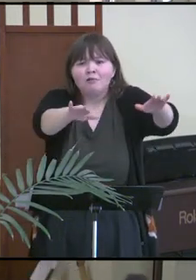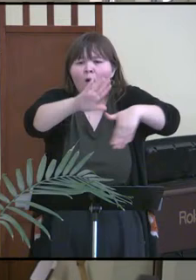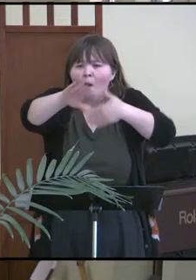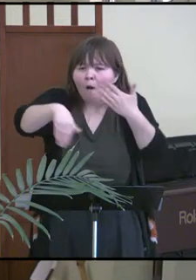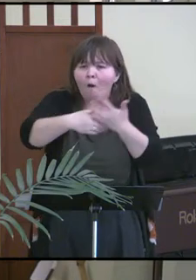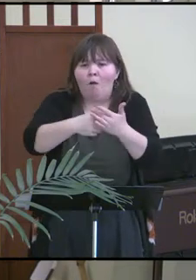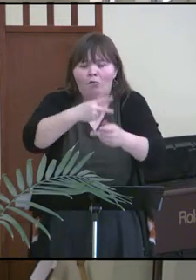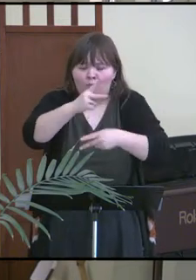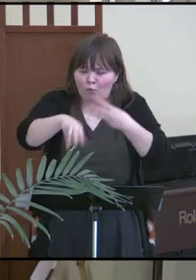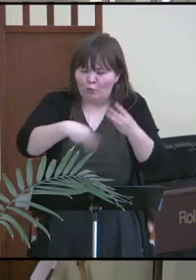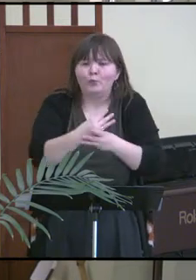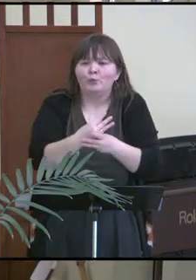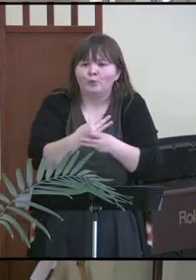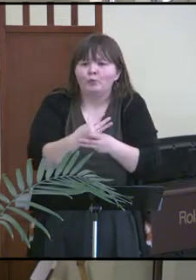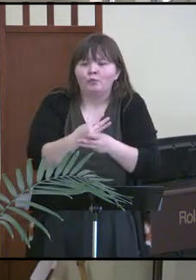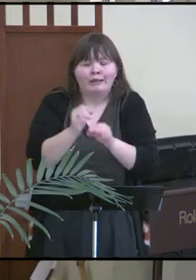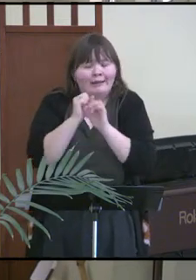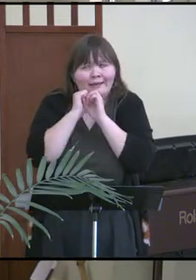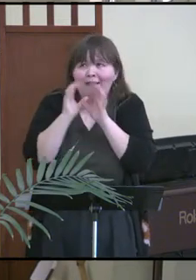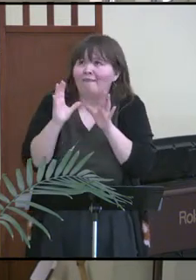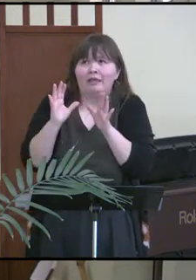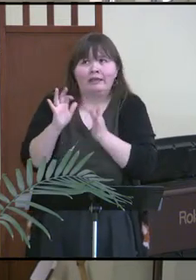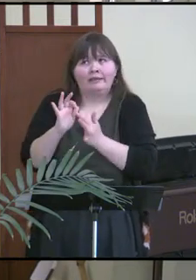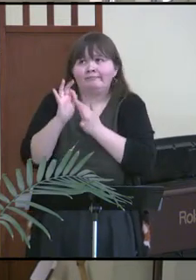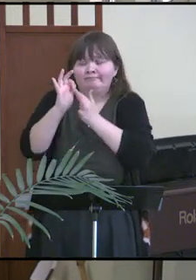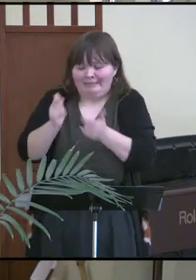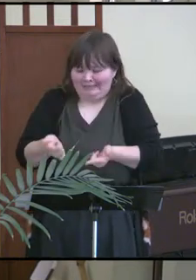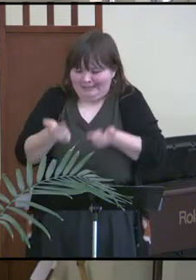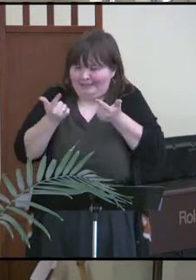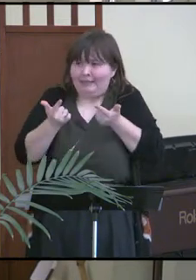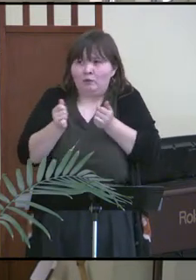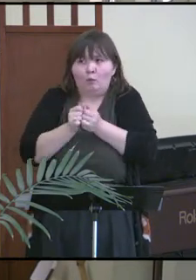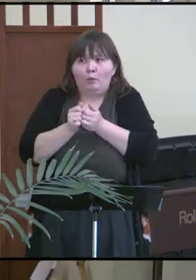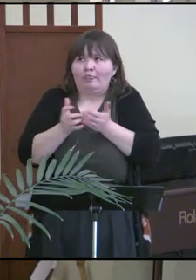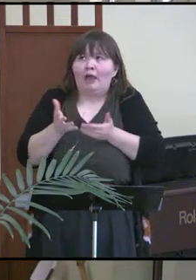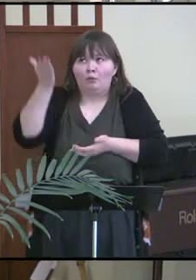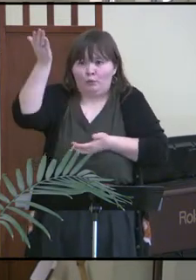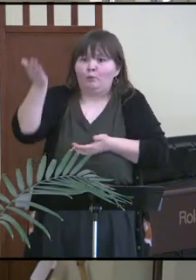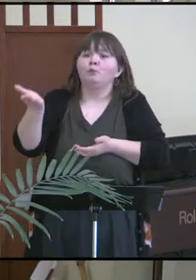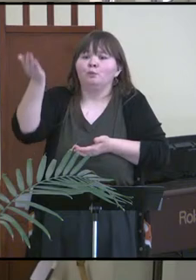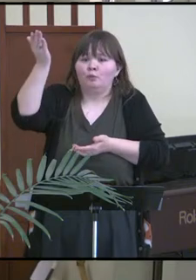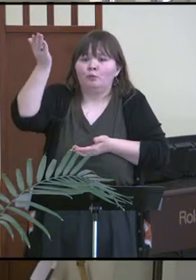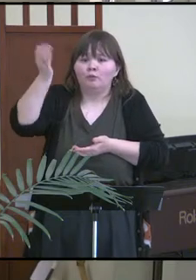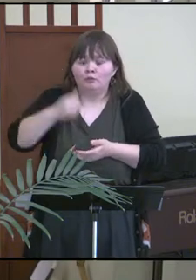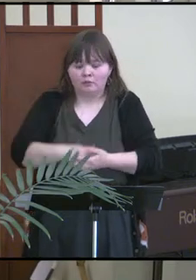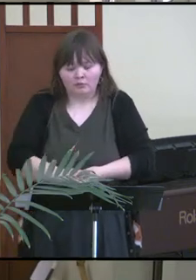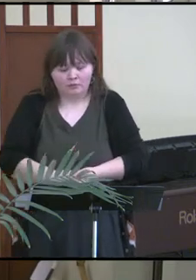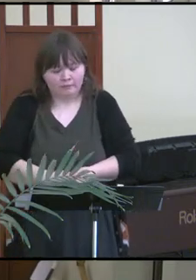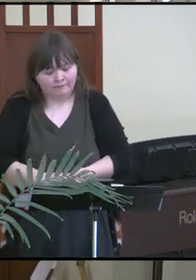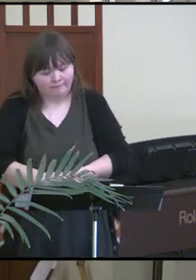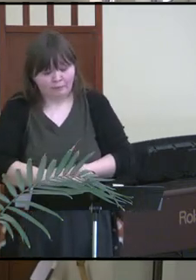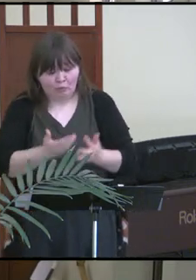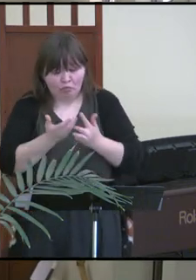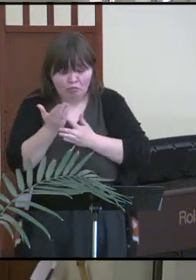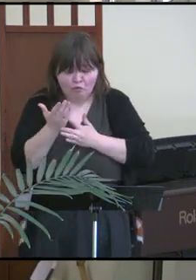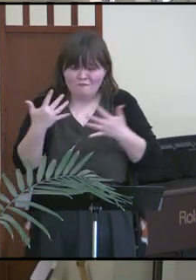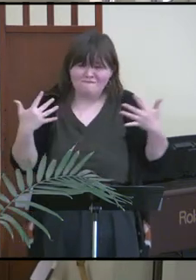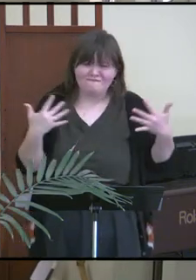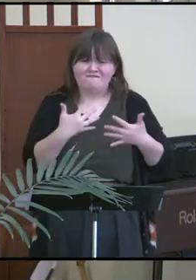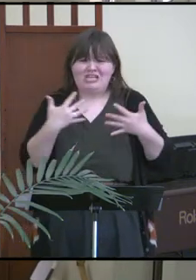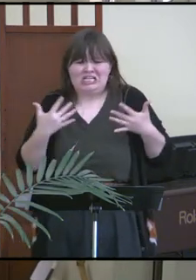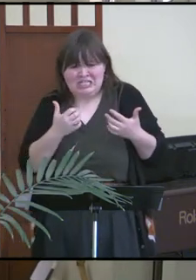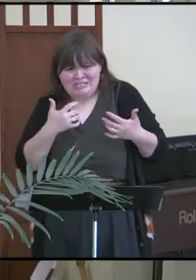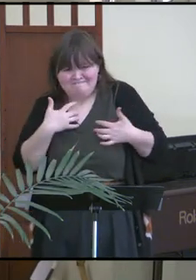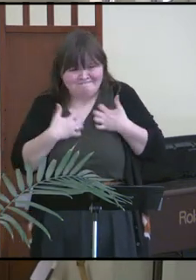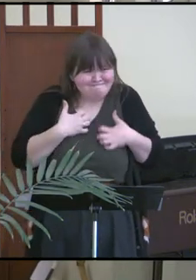this universe. Nothing exists that does not find its source in you. Through fear-filled days and